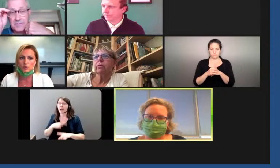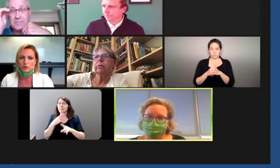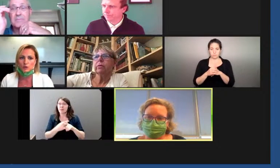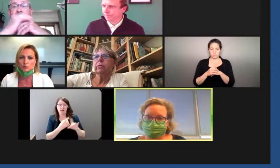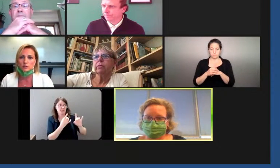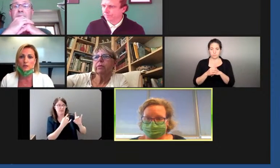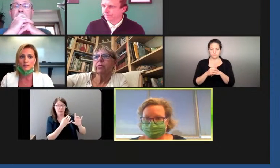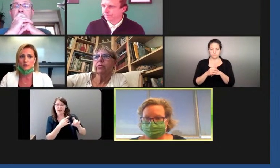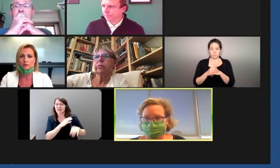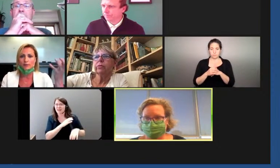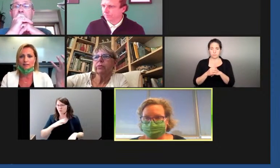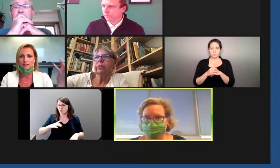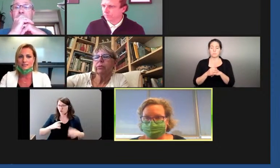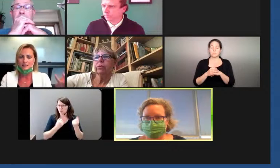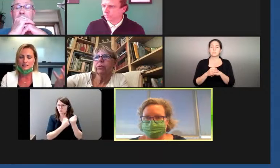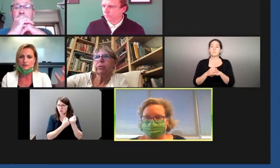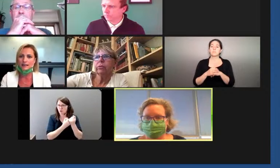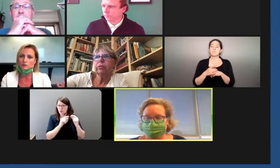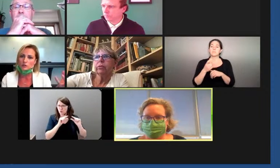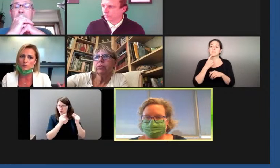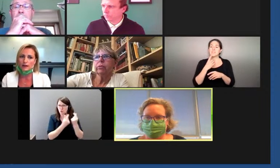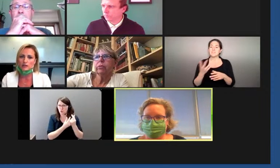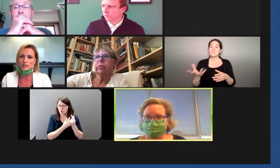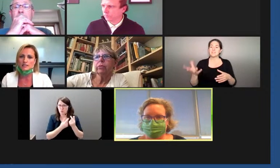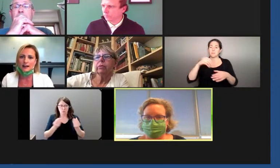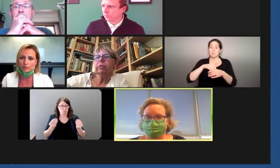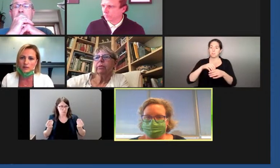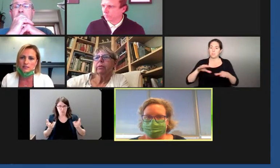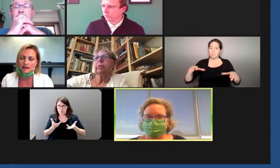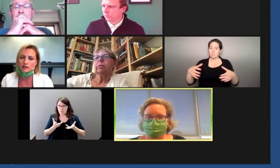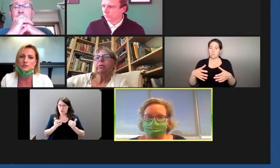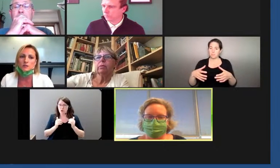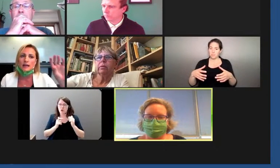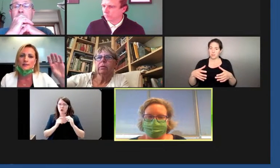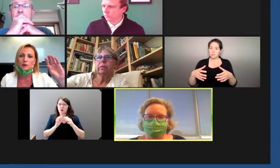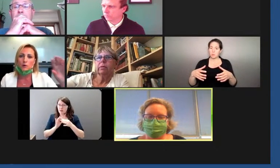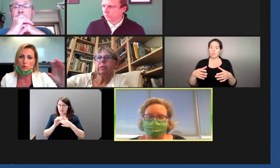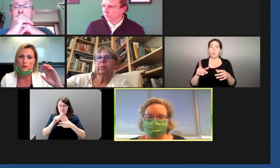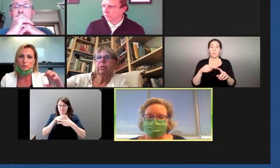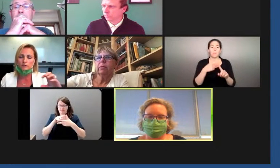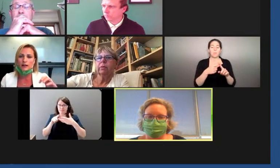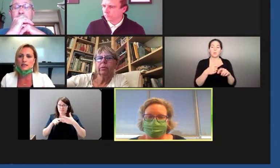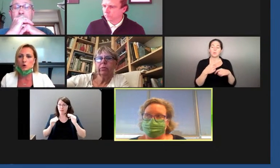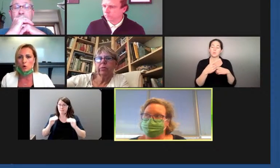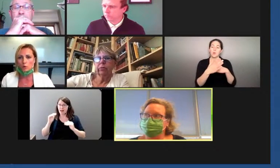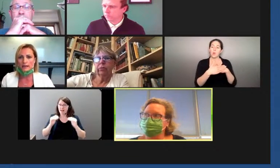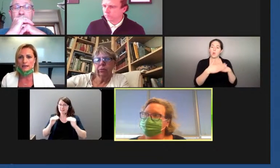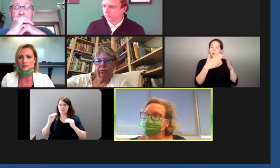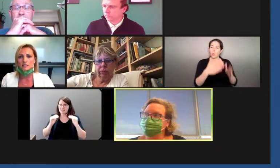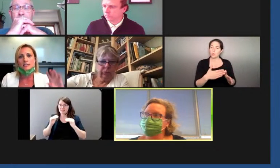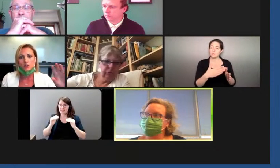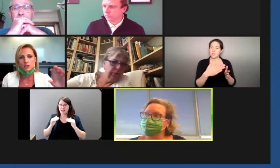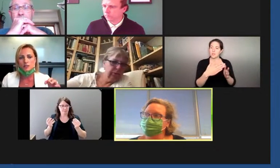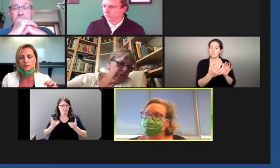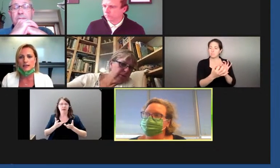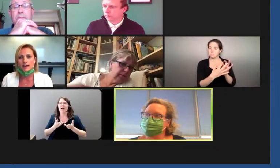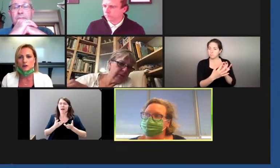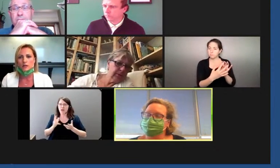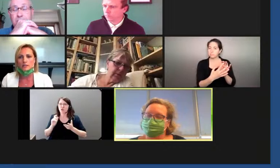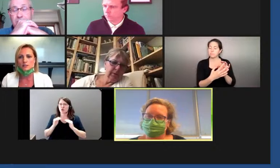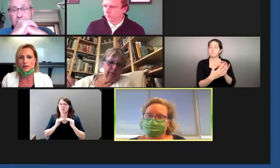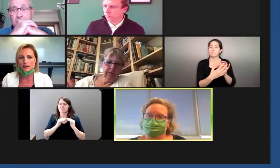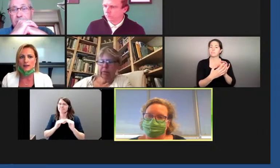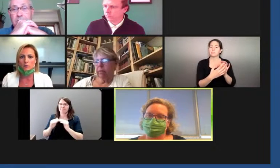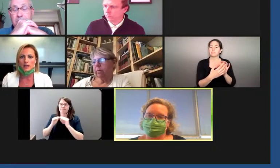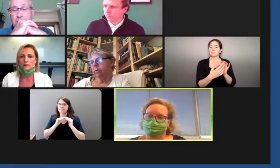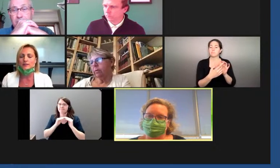sponsors group in terms of balancing the different council priorities that have been established, that we would provide equal weighting to each of the different categories.